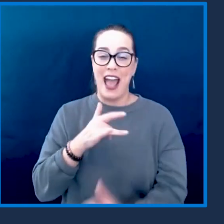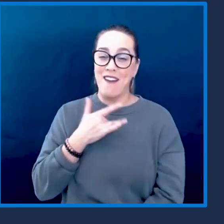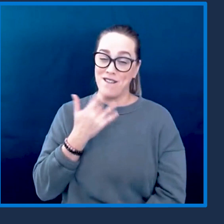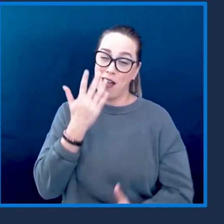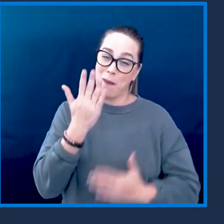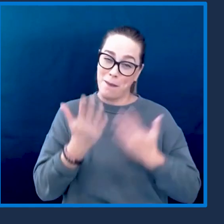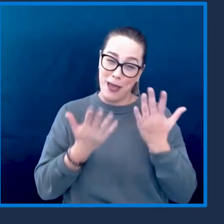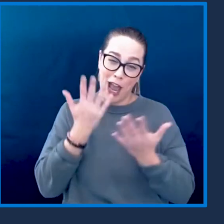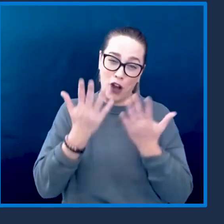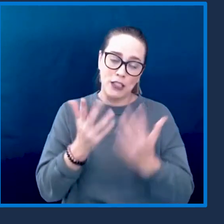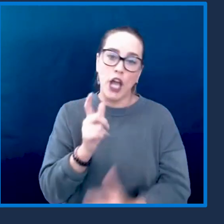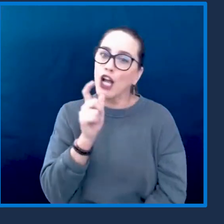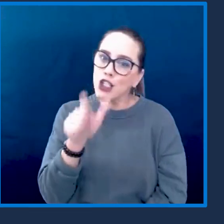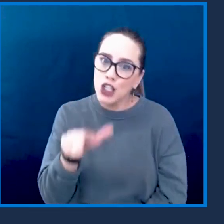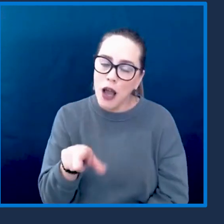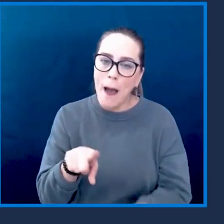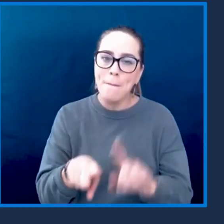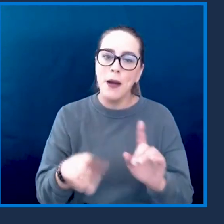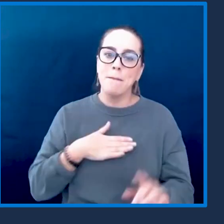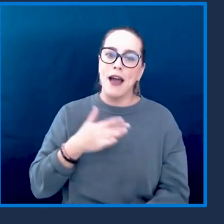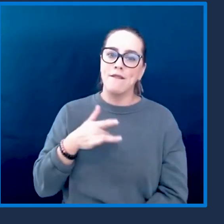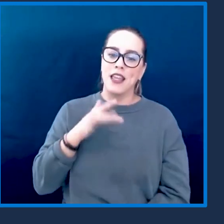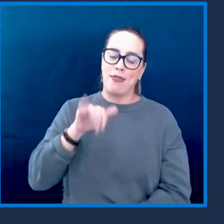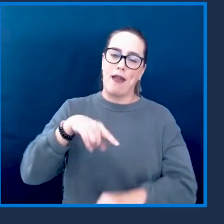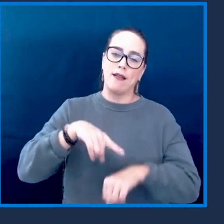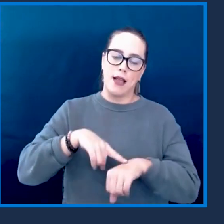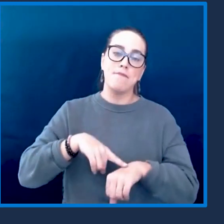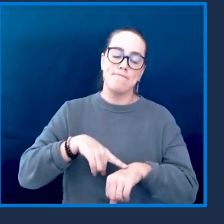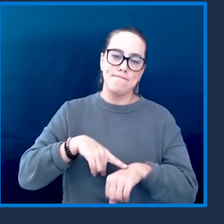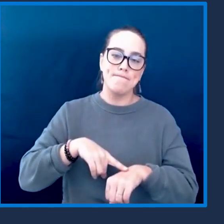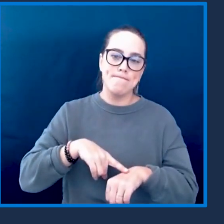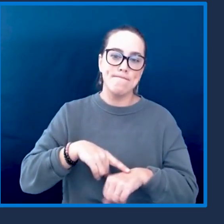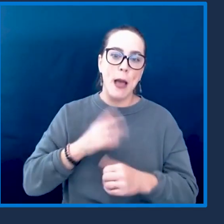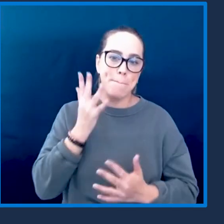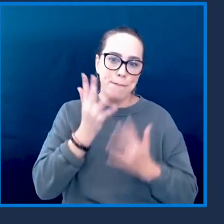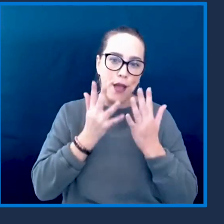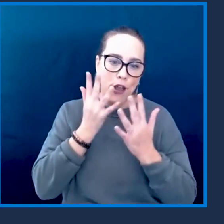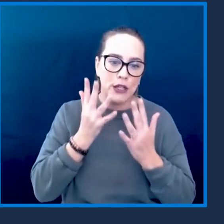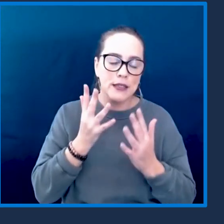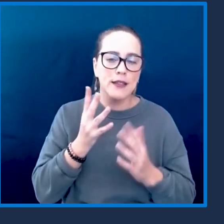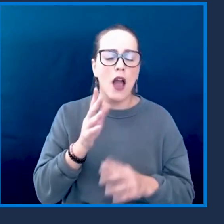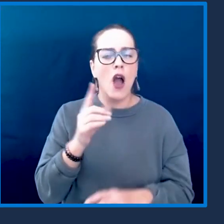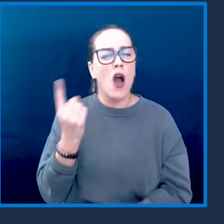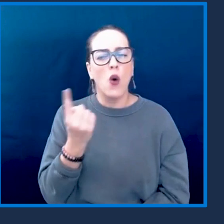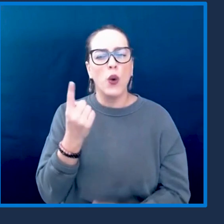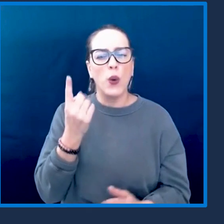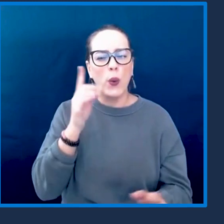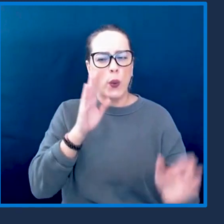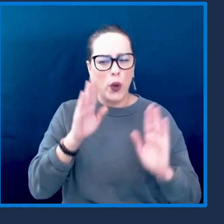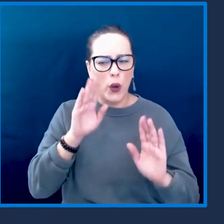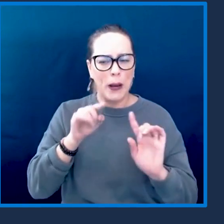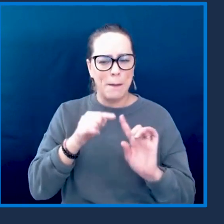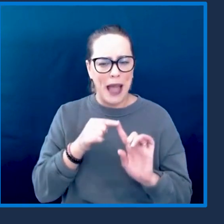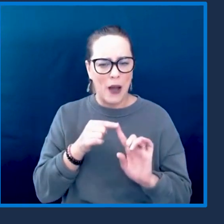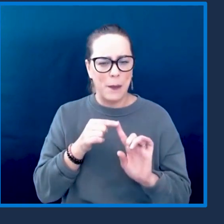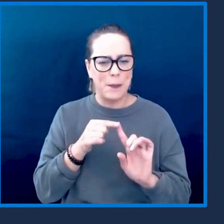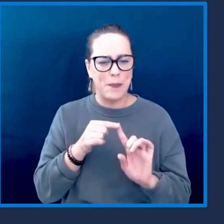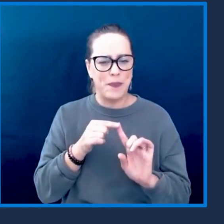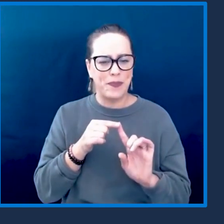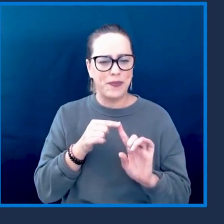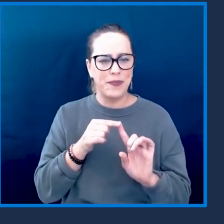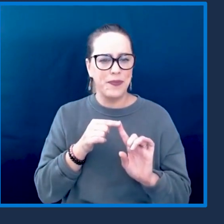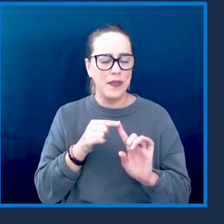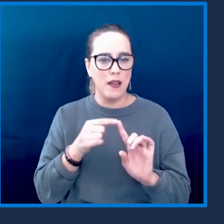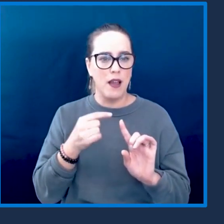my feelings, that I was experiencing at the time. And I always, worried about, the burden that I was on